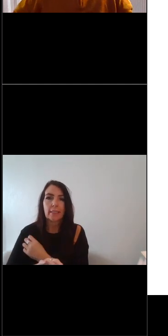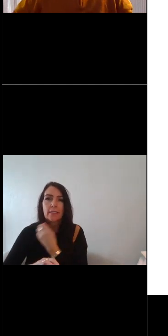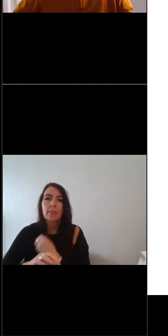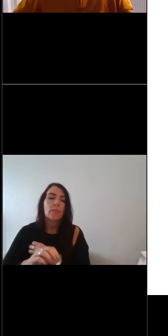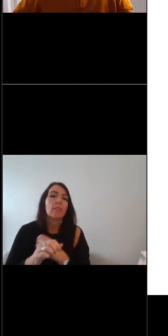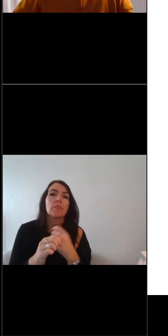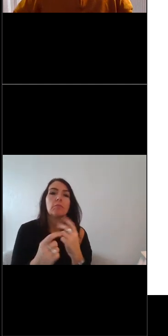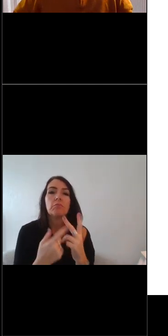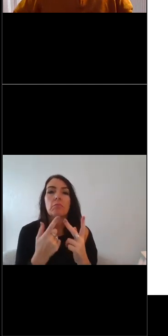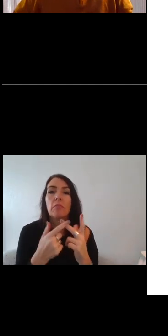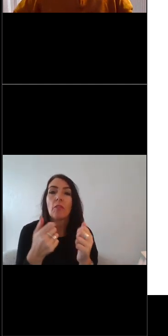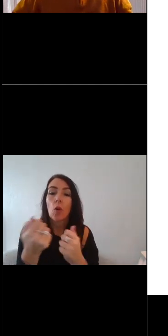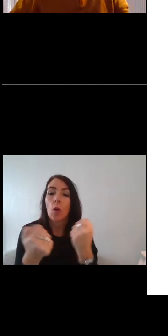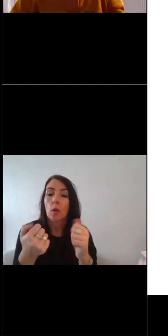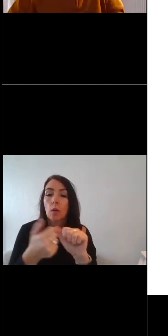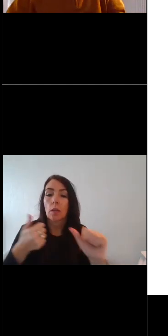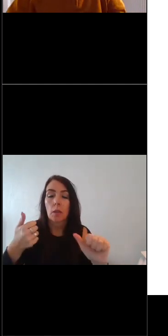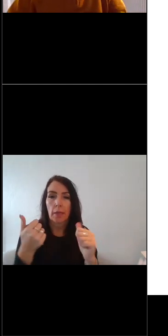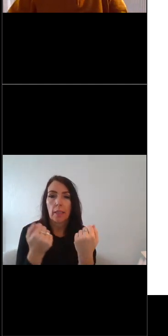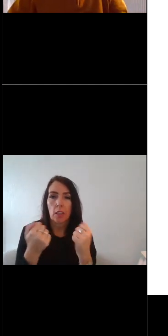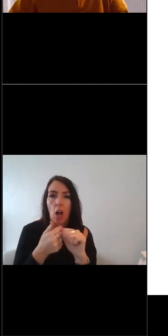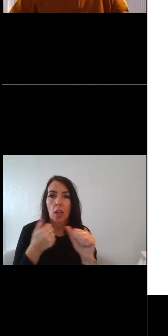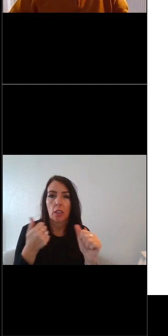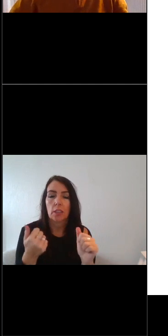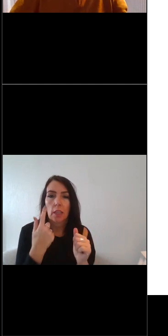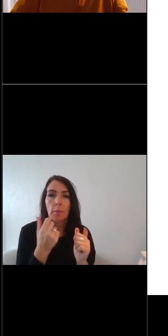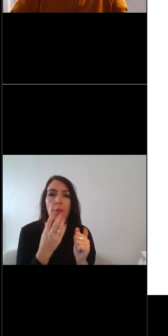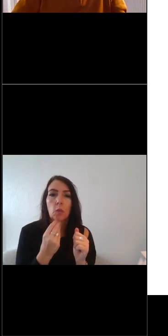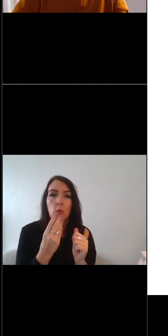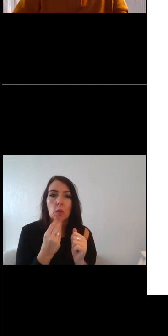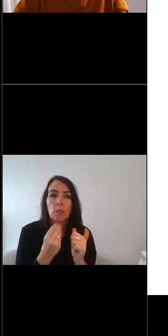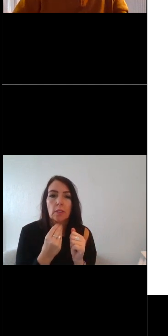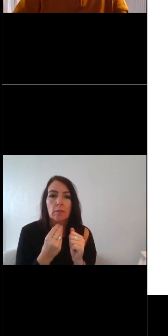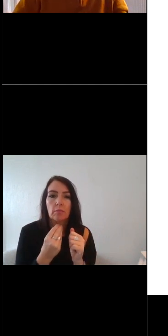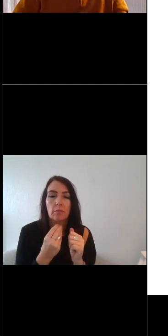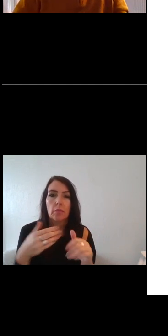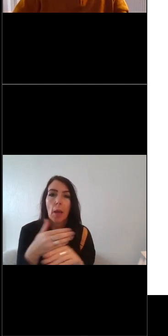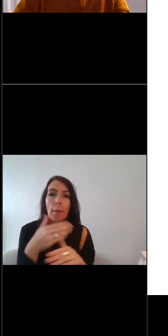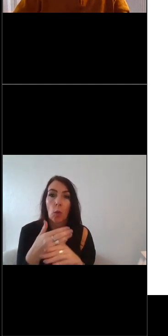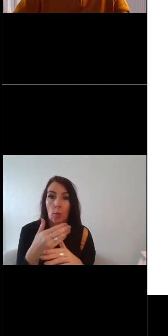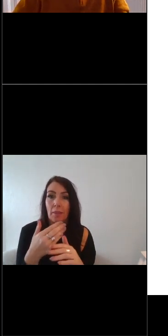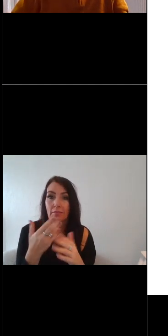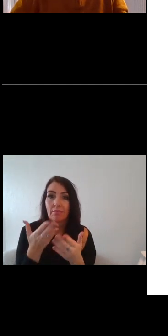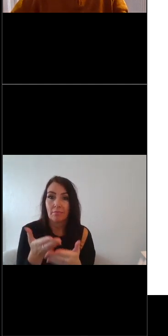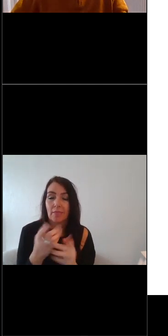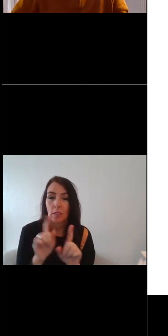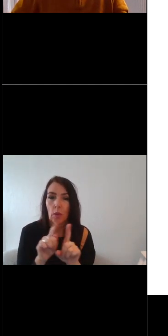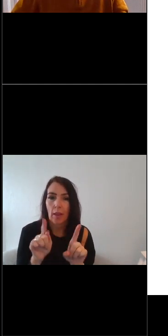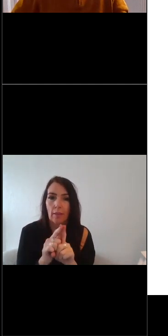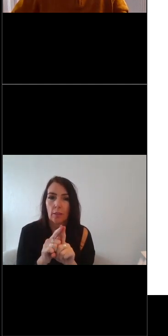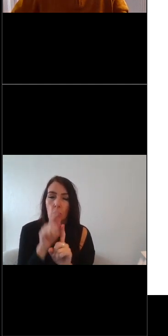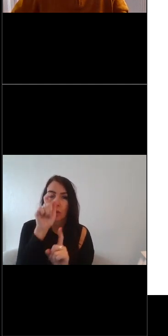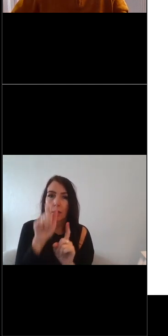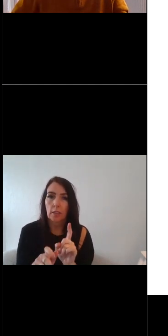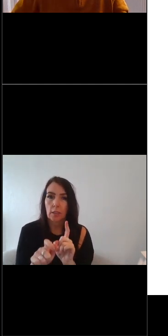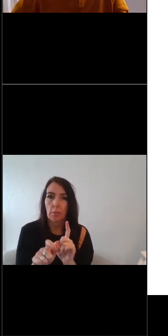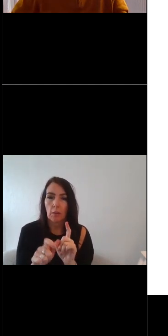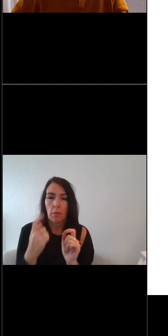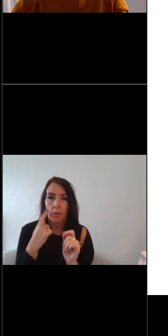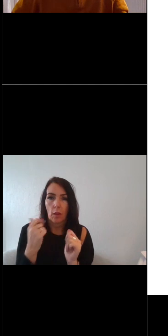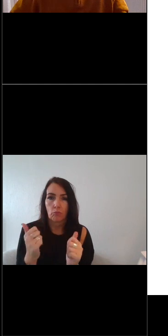company cars, and it can be used as an employment perk as well. So the cost of new cars, as we know, has